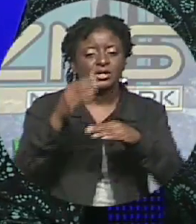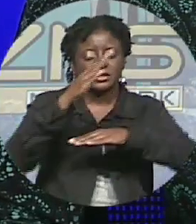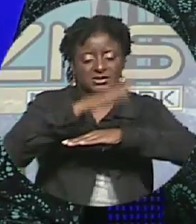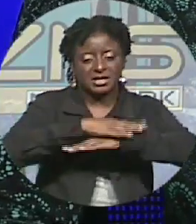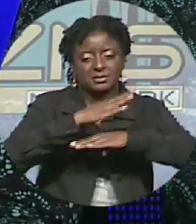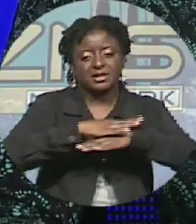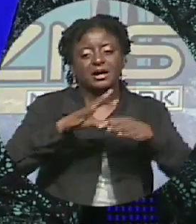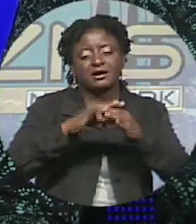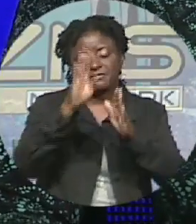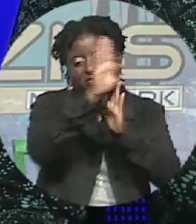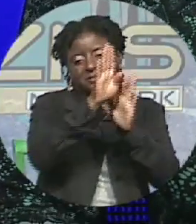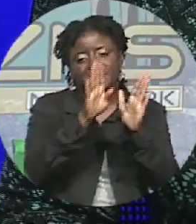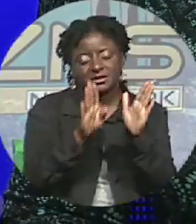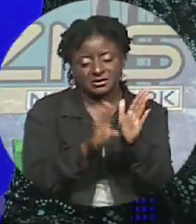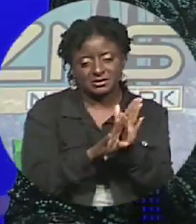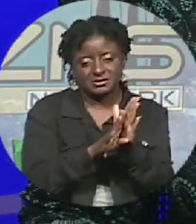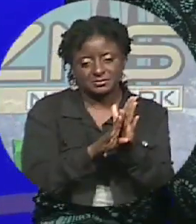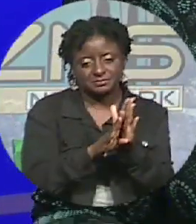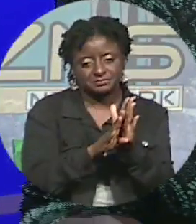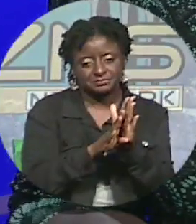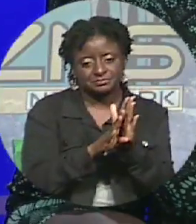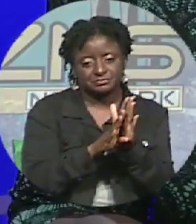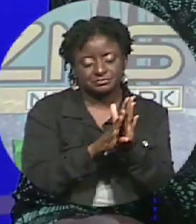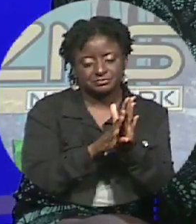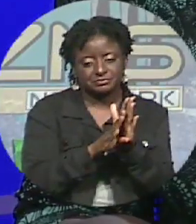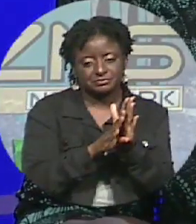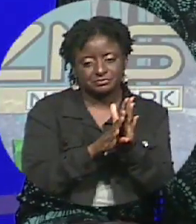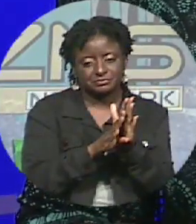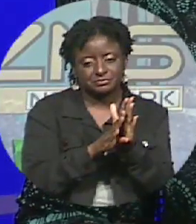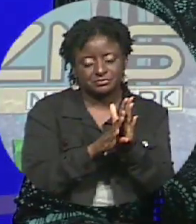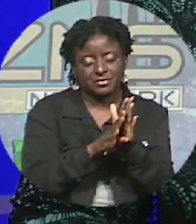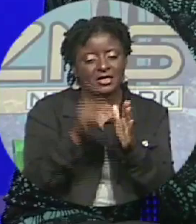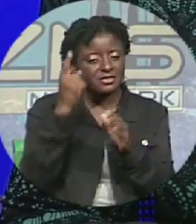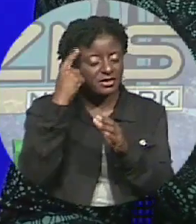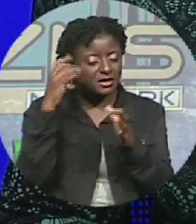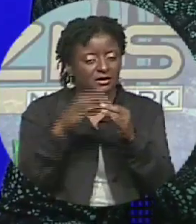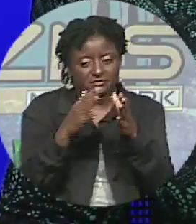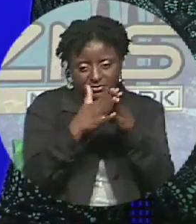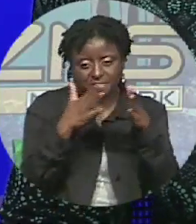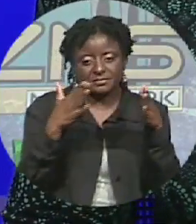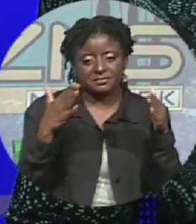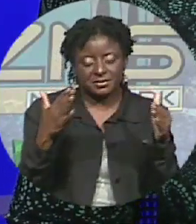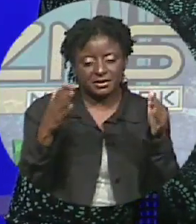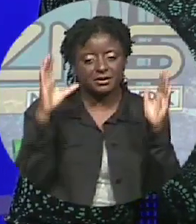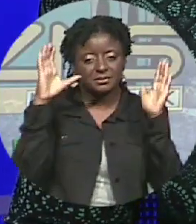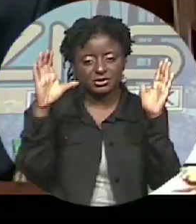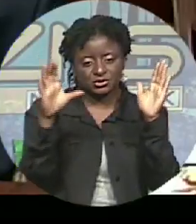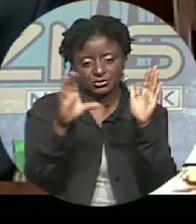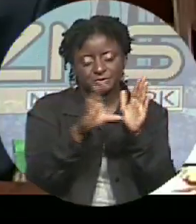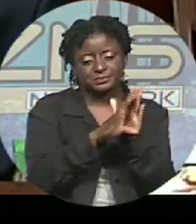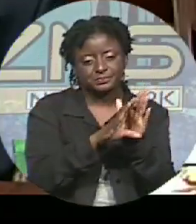is imploring members of Parliament with reservations to think of the big picture.